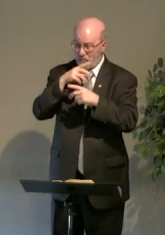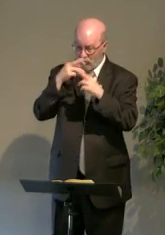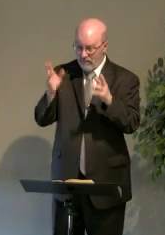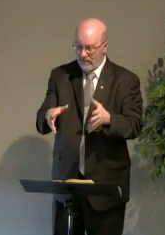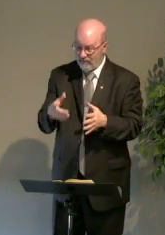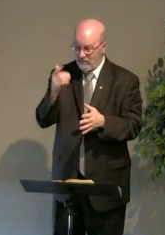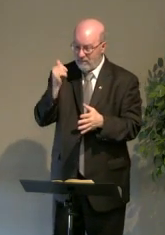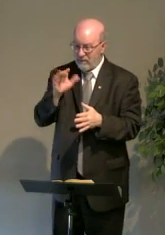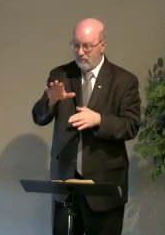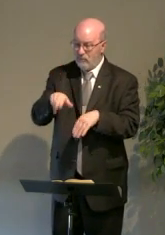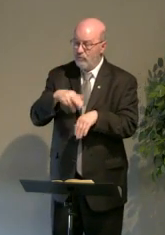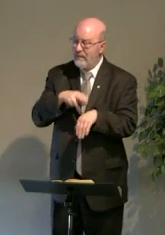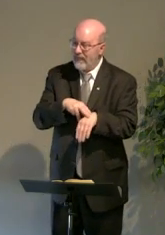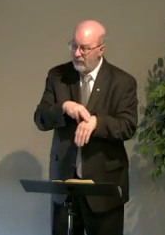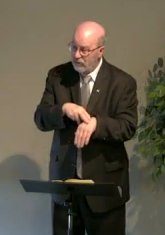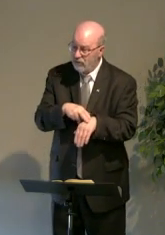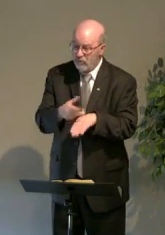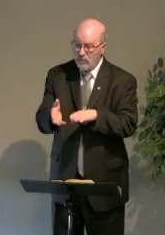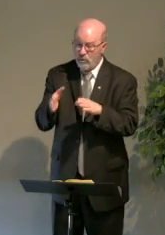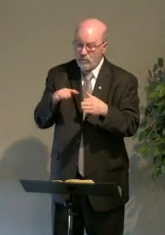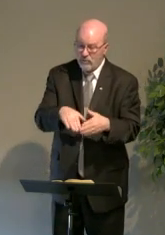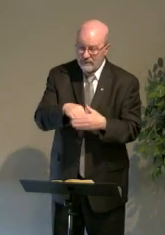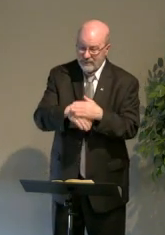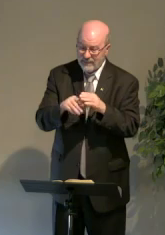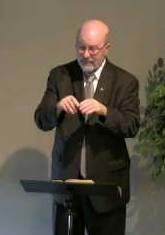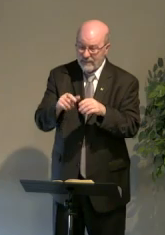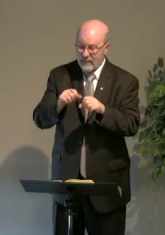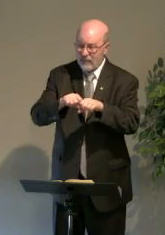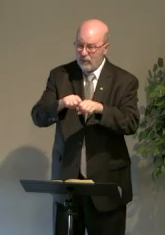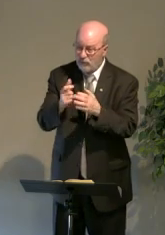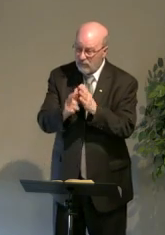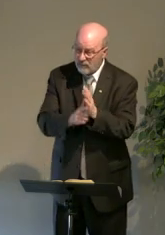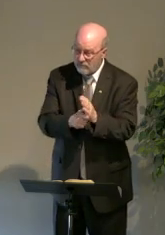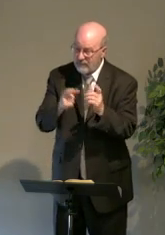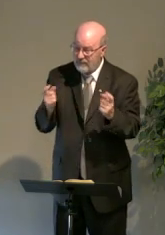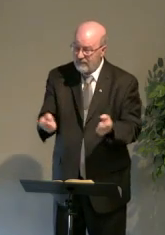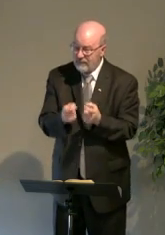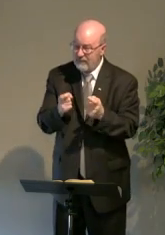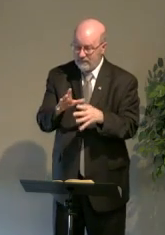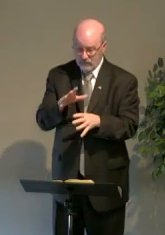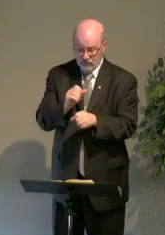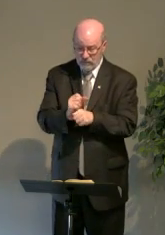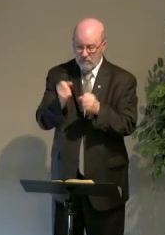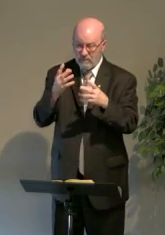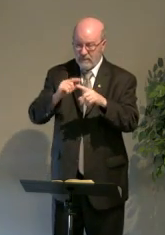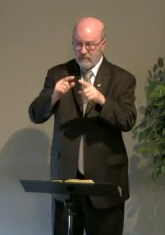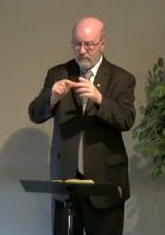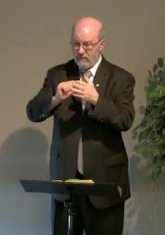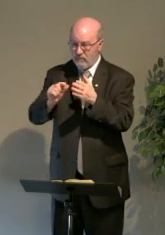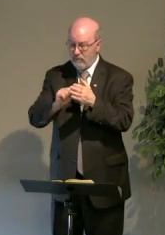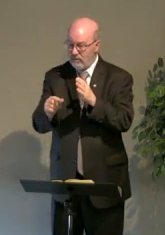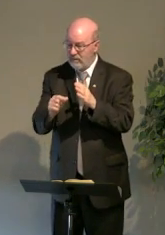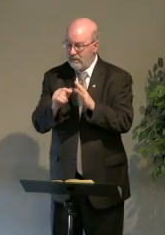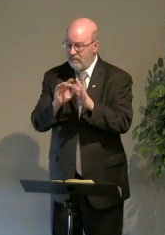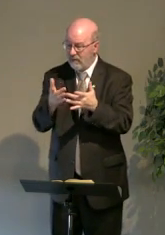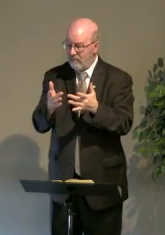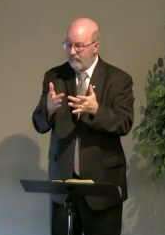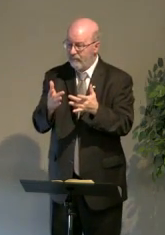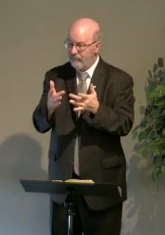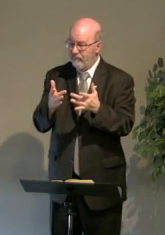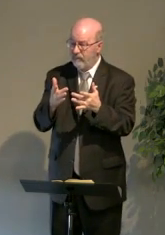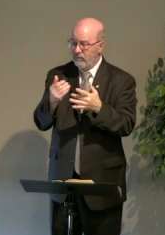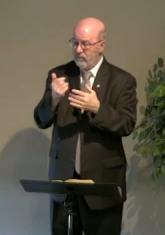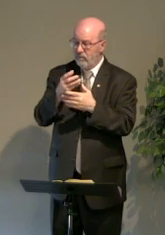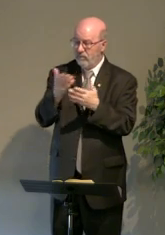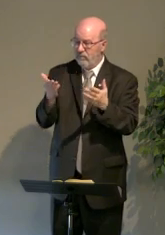thief because of your nature. We were dead in our trespasses and sin. And this is confirmed in many places in the scripture. Just